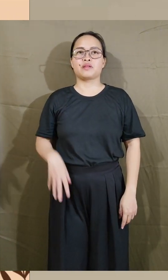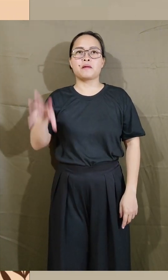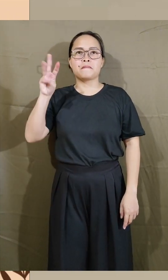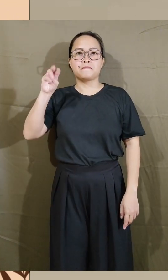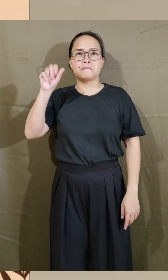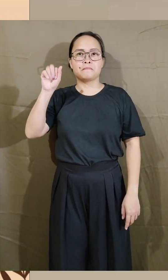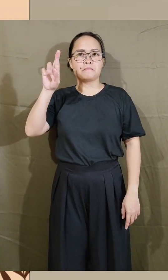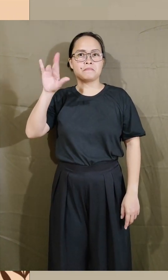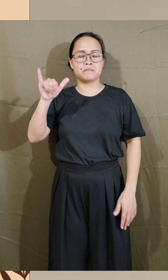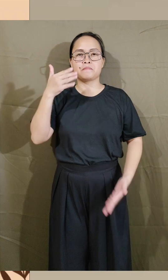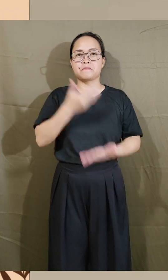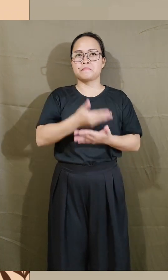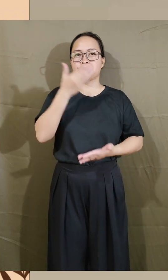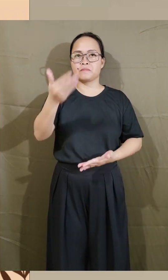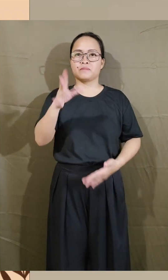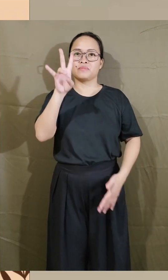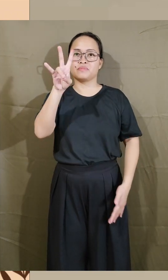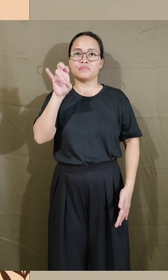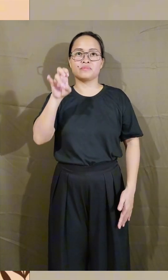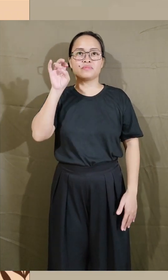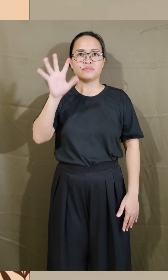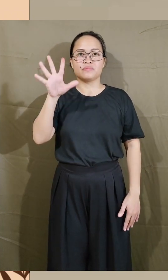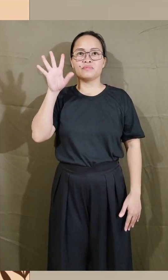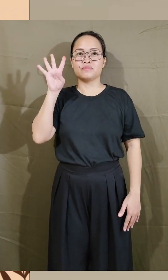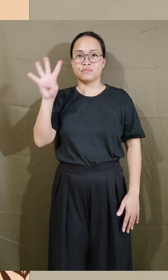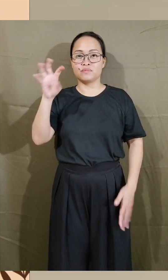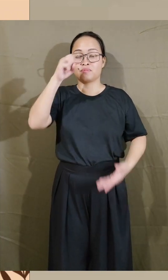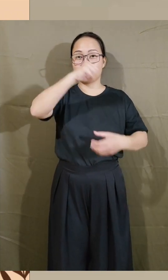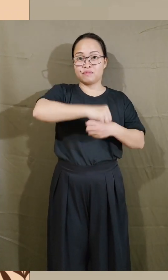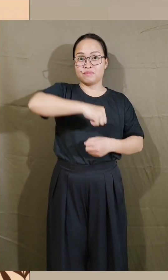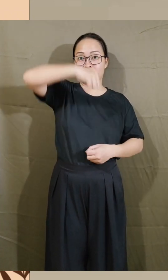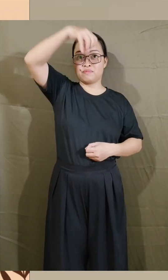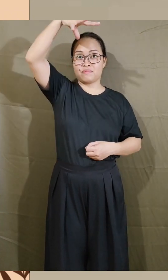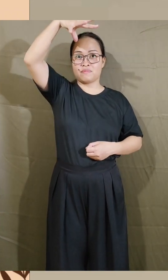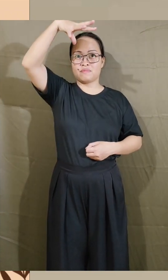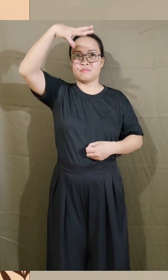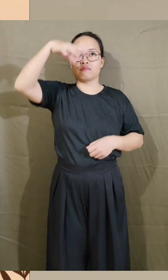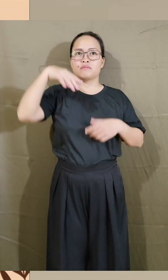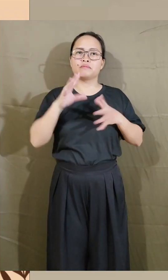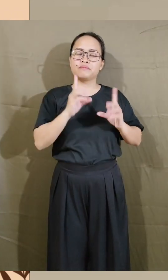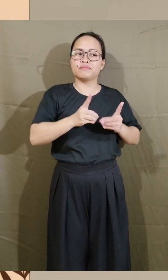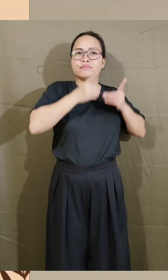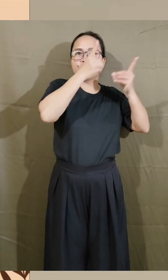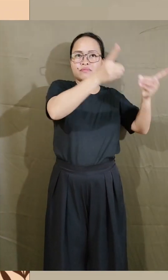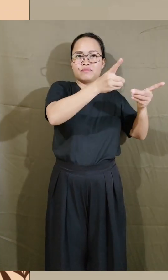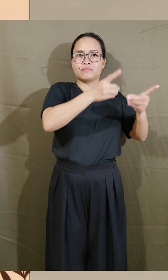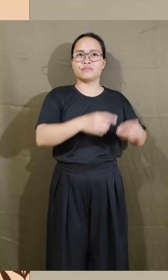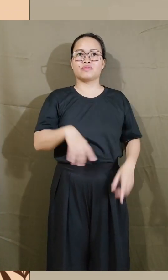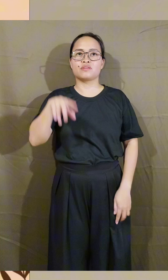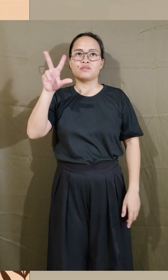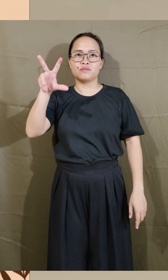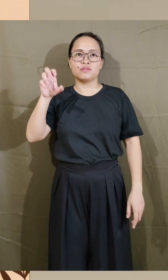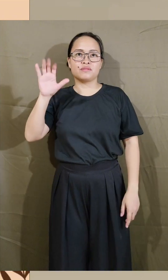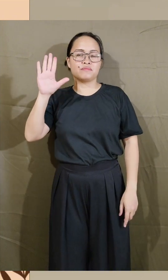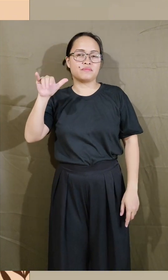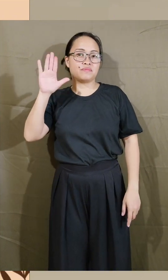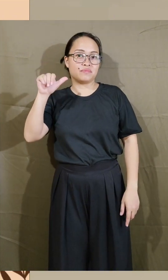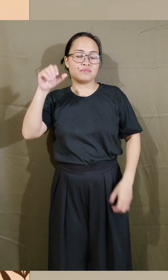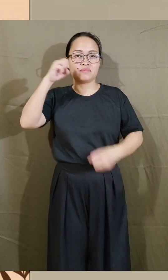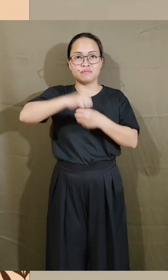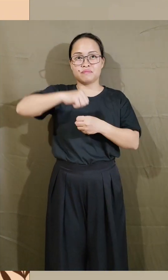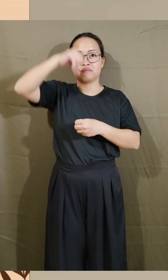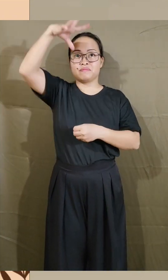Mary bought 754 umbrellas. She donated 315 umbrellas to a